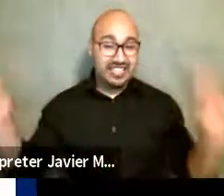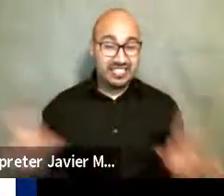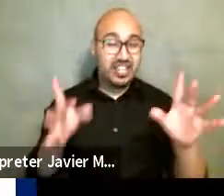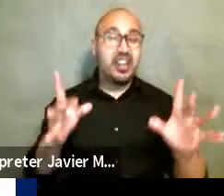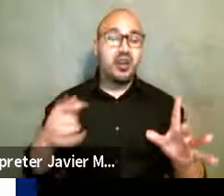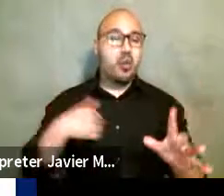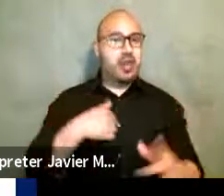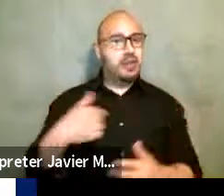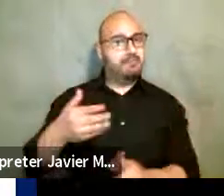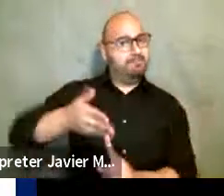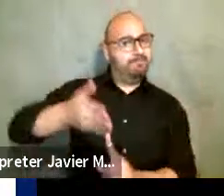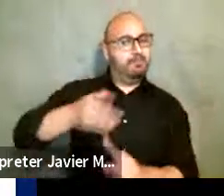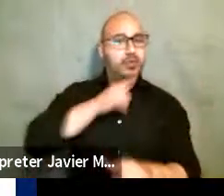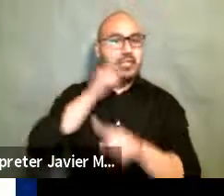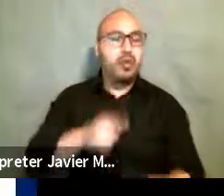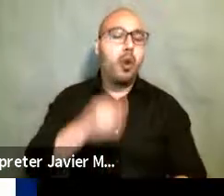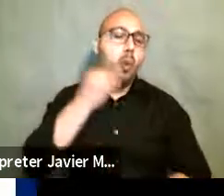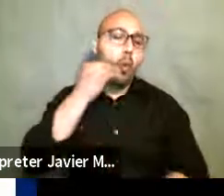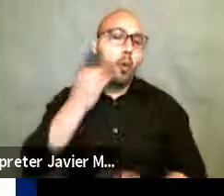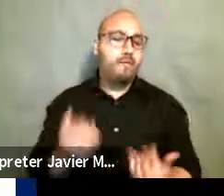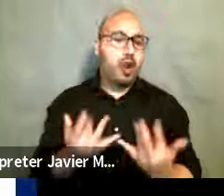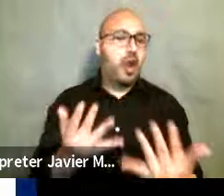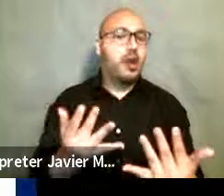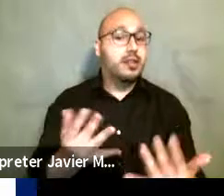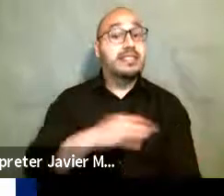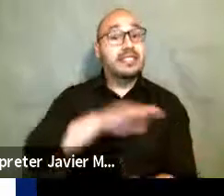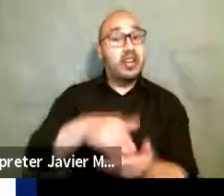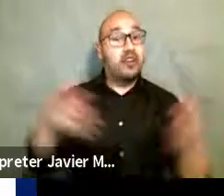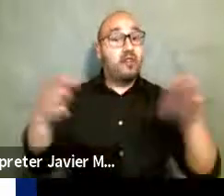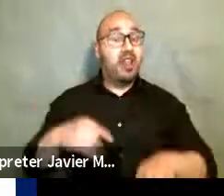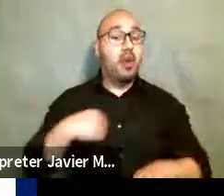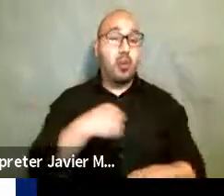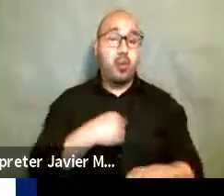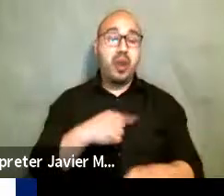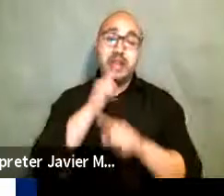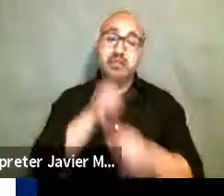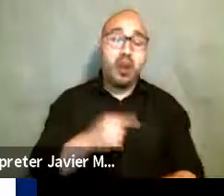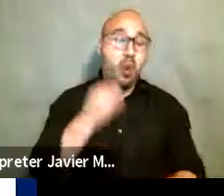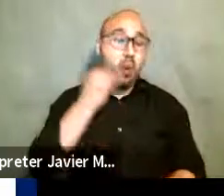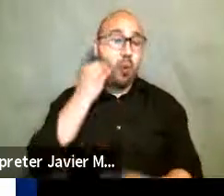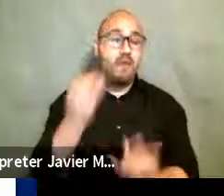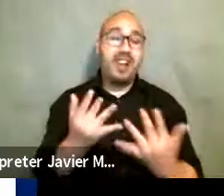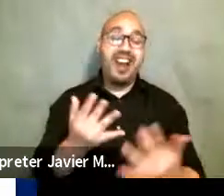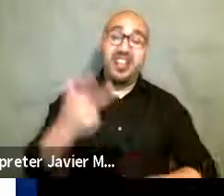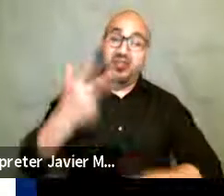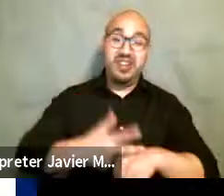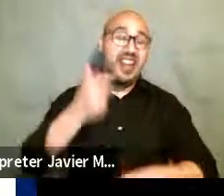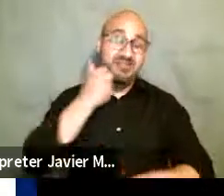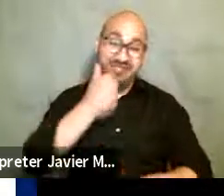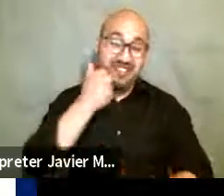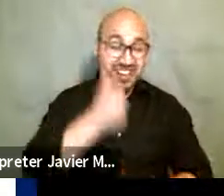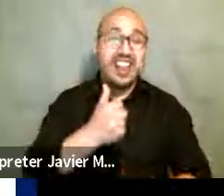home fires. In the Central Valley, sometimes we can respond to a home fire up to 3 times a day throughout